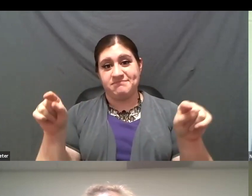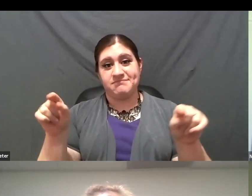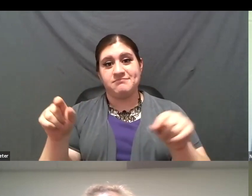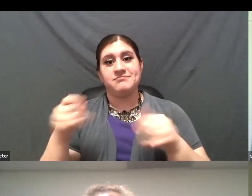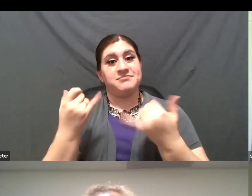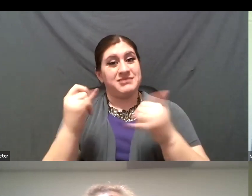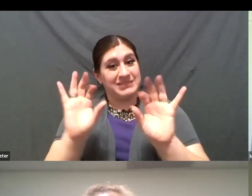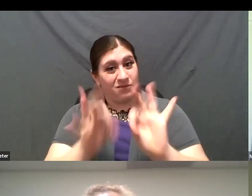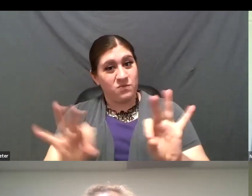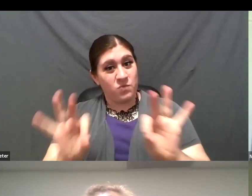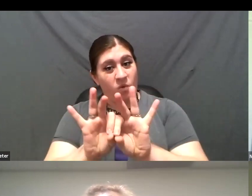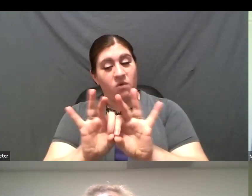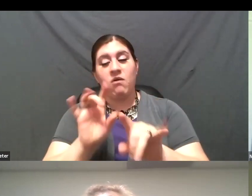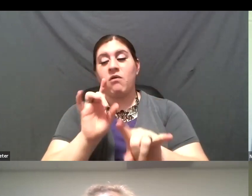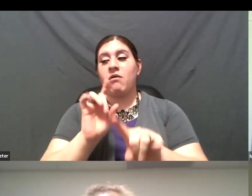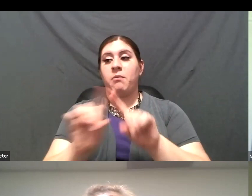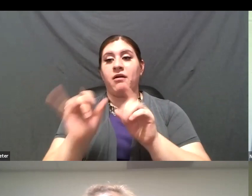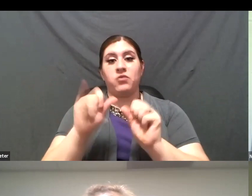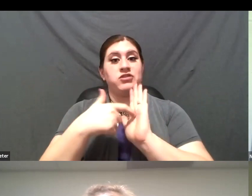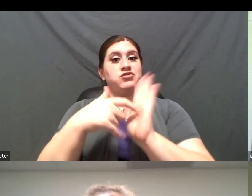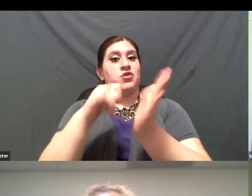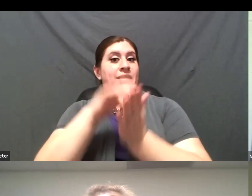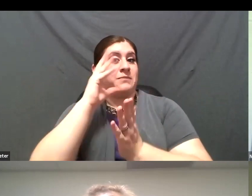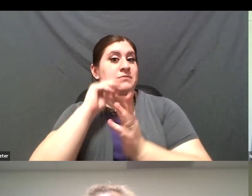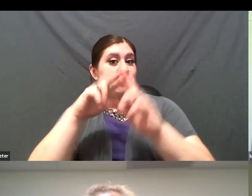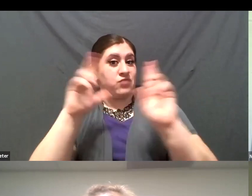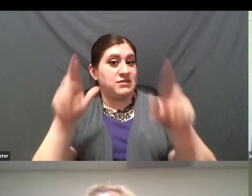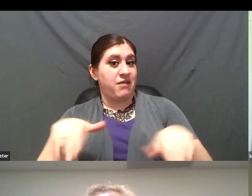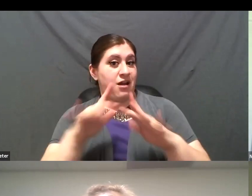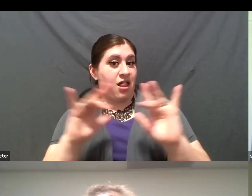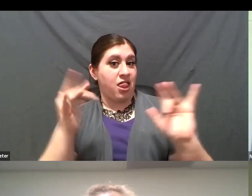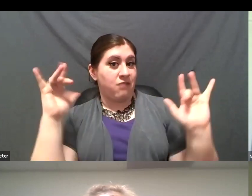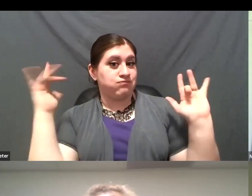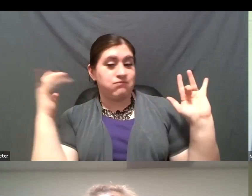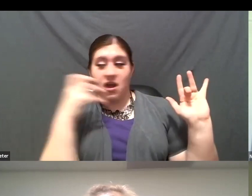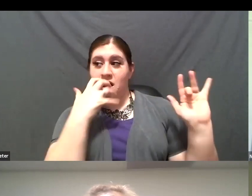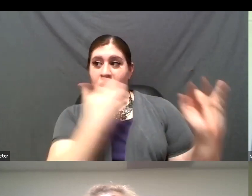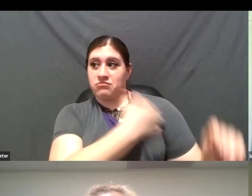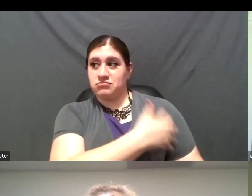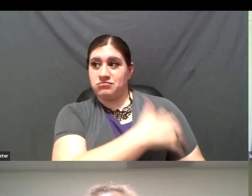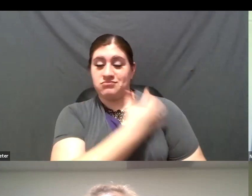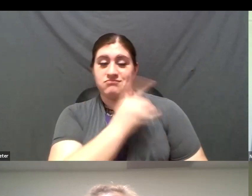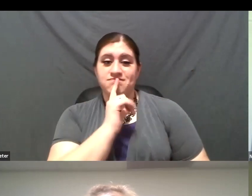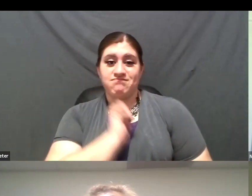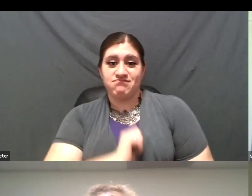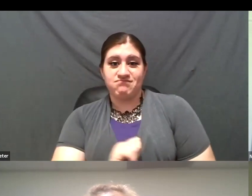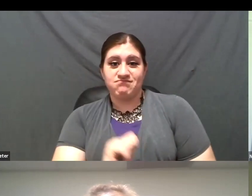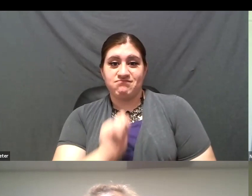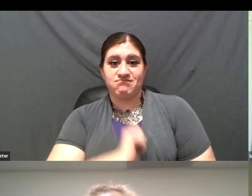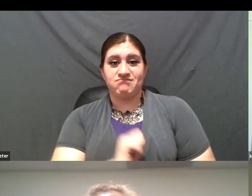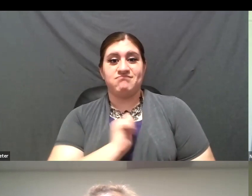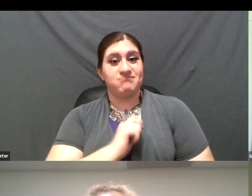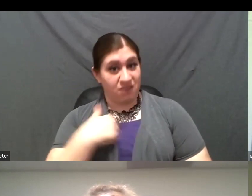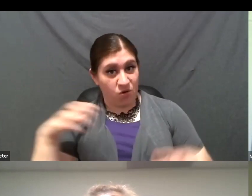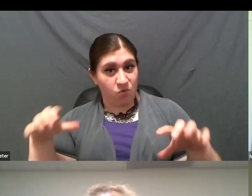not least, you get to show that research experience on paper, and it carries weight. And so I would encourage